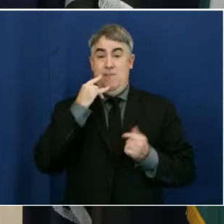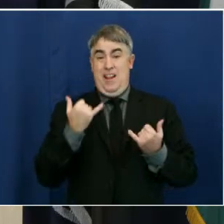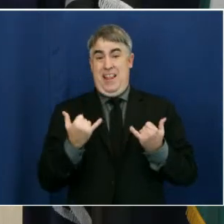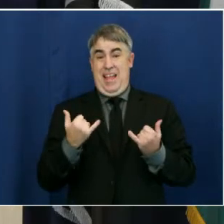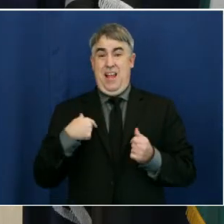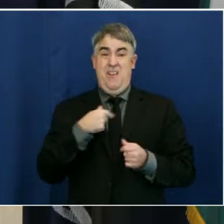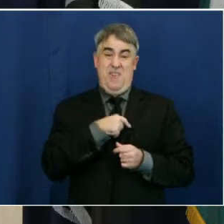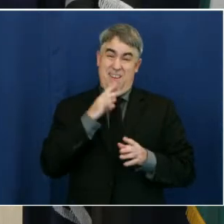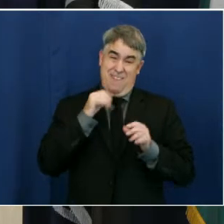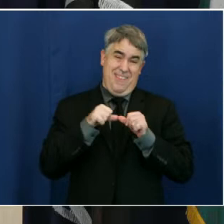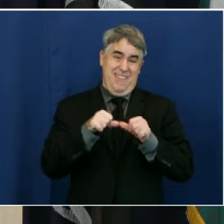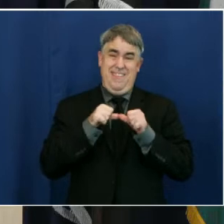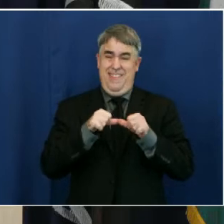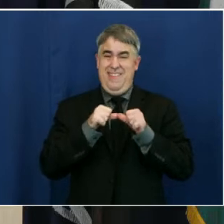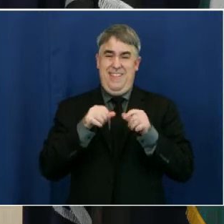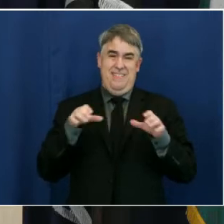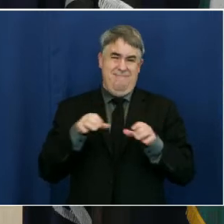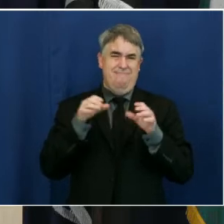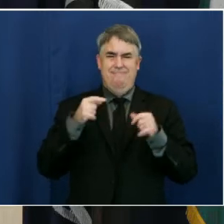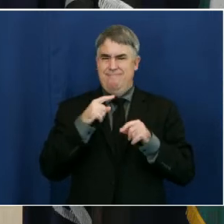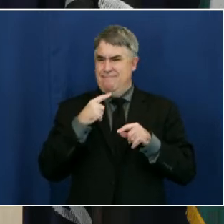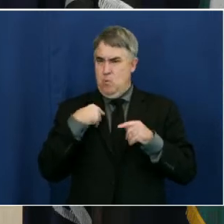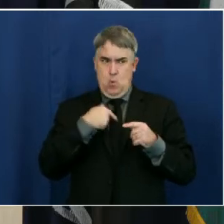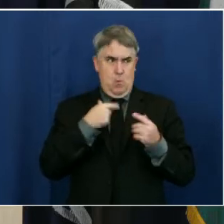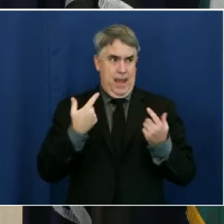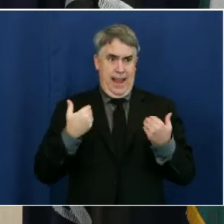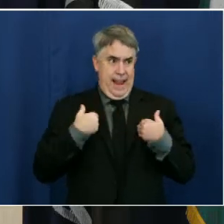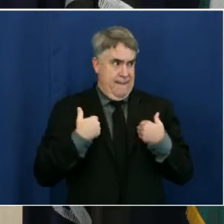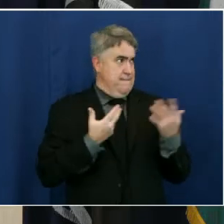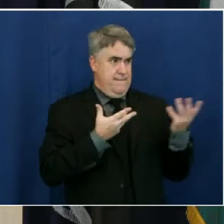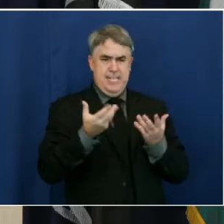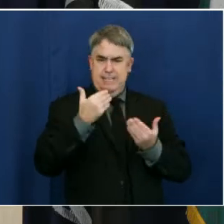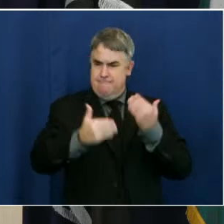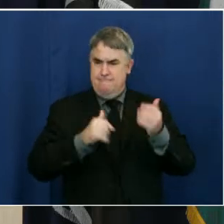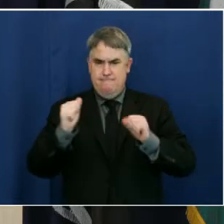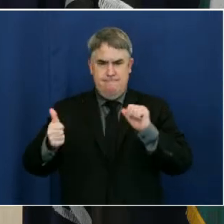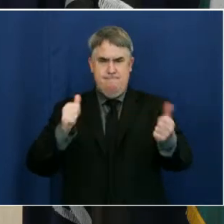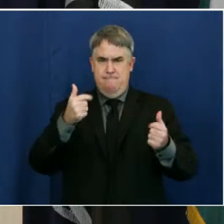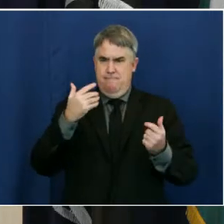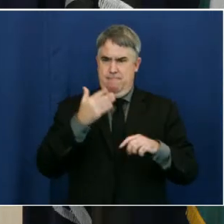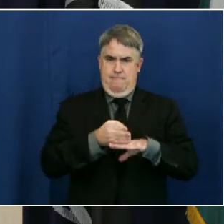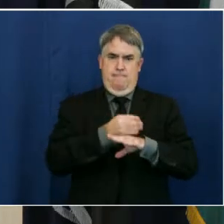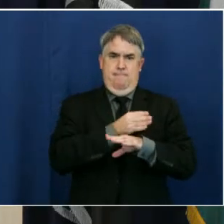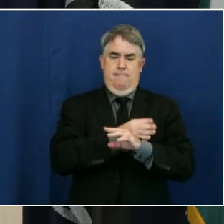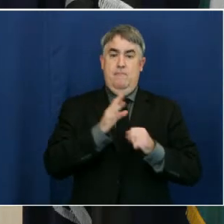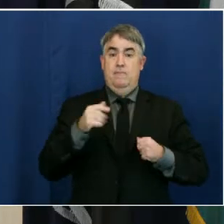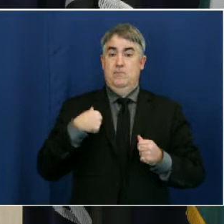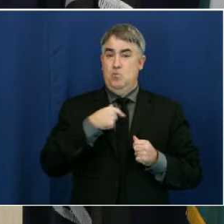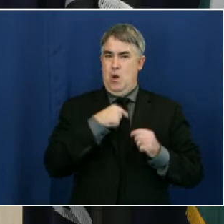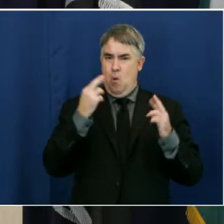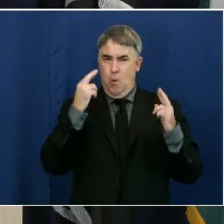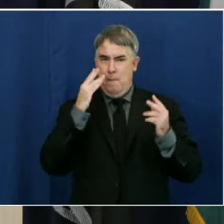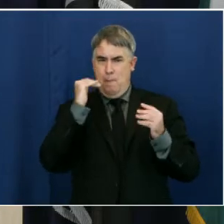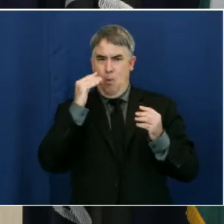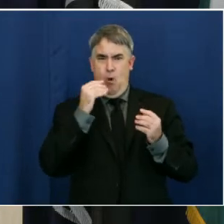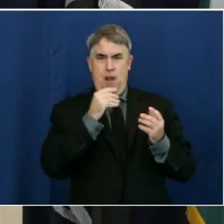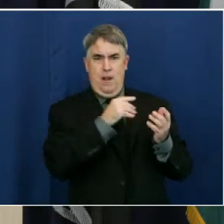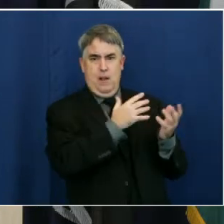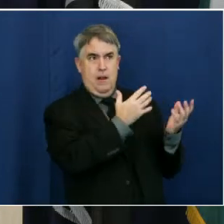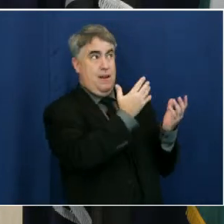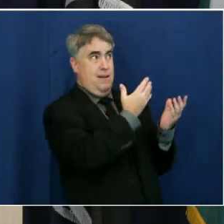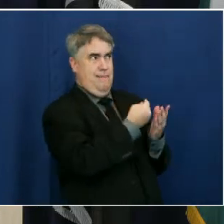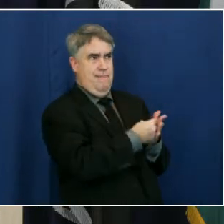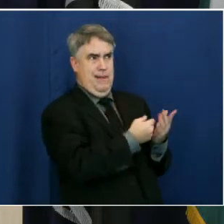everything we possibly can as a county. We hope that there's more resources to pay for all the costs we're incurring surrounding vaccines to help with